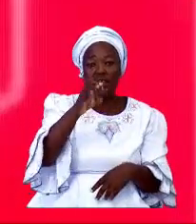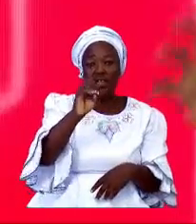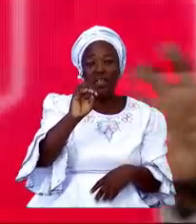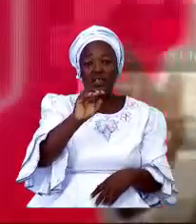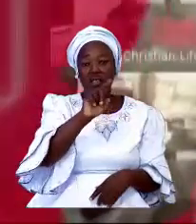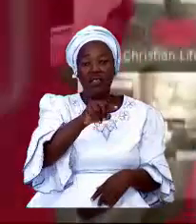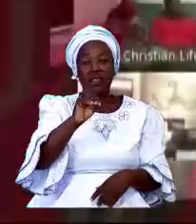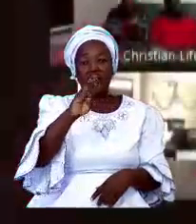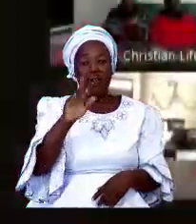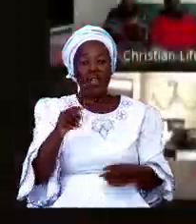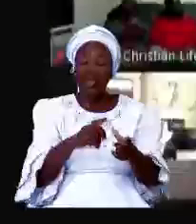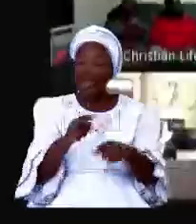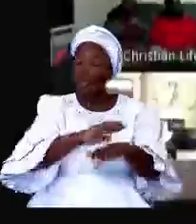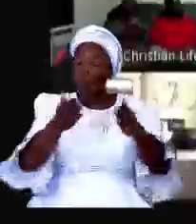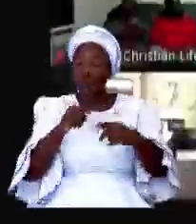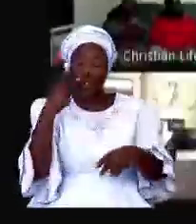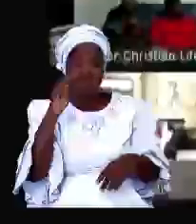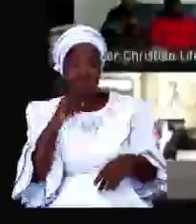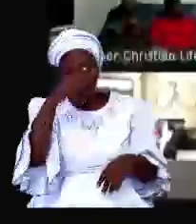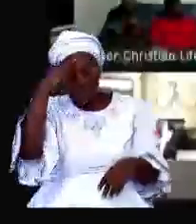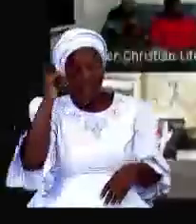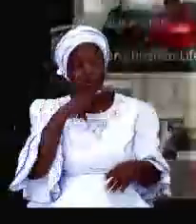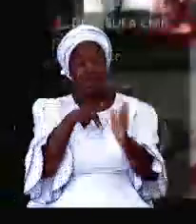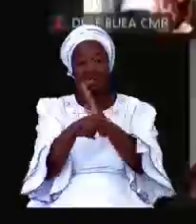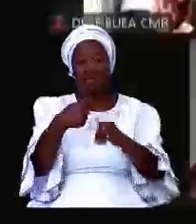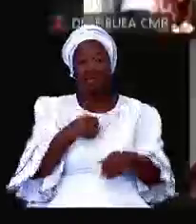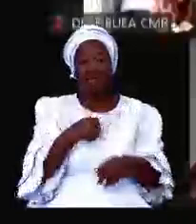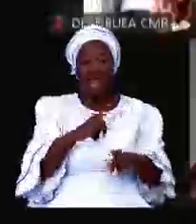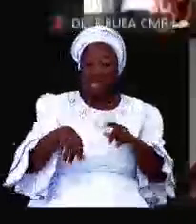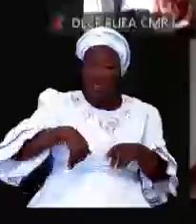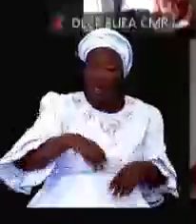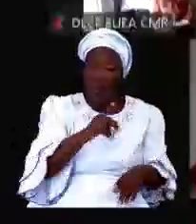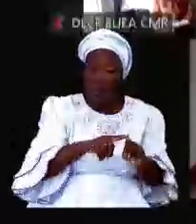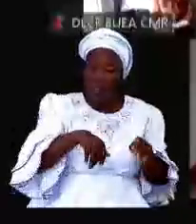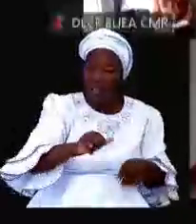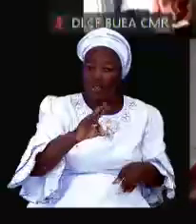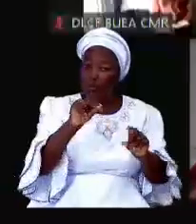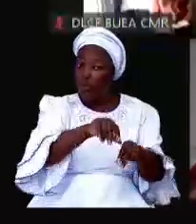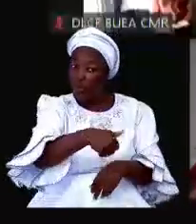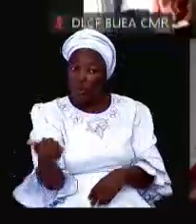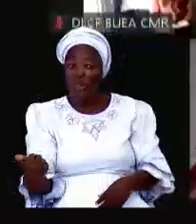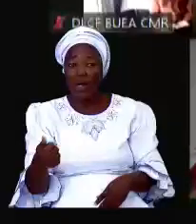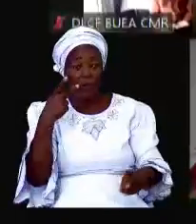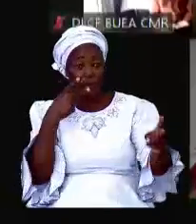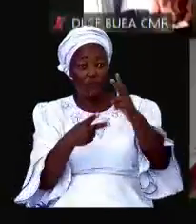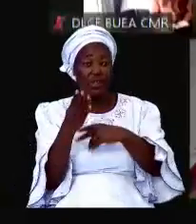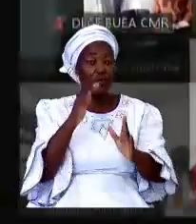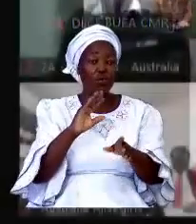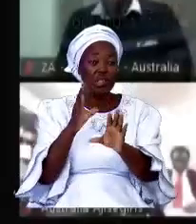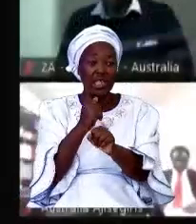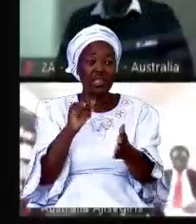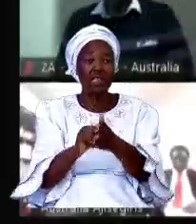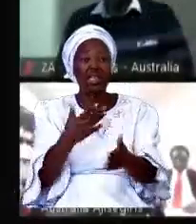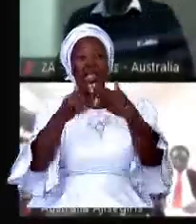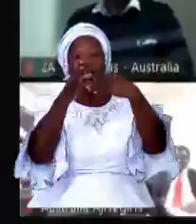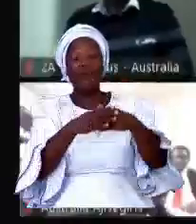want to see them. They will kill me. And yet, there is no other prophet that God has